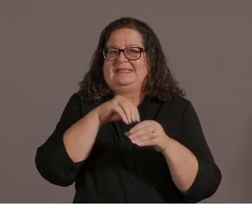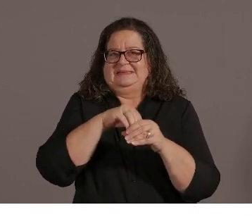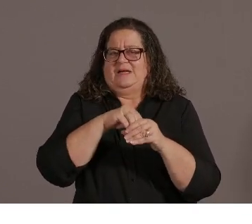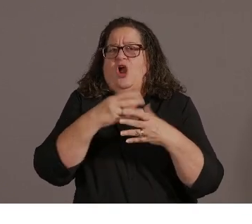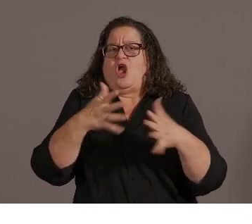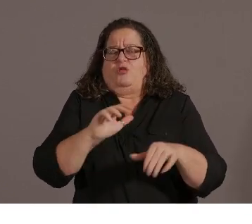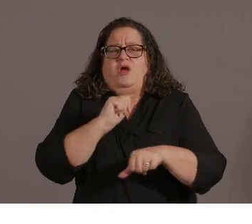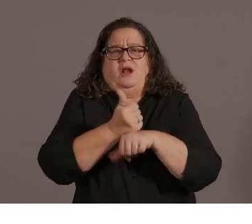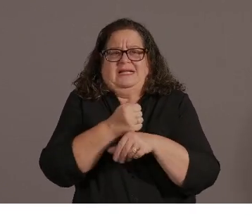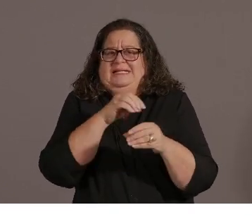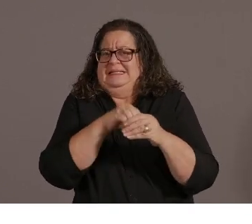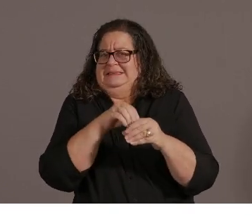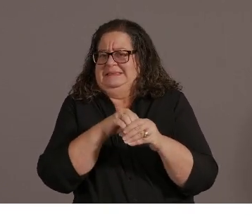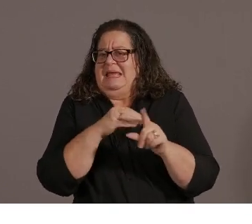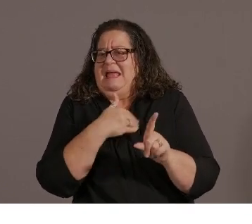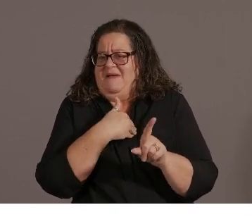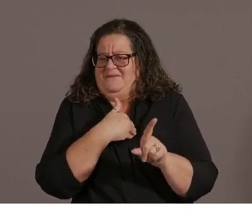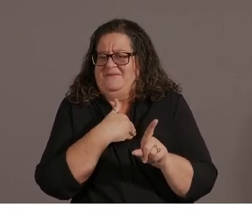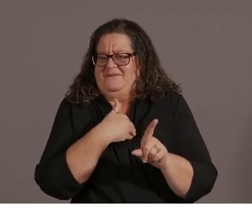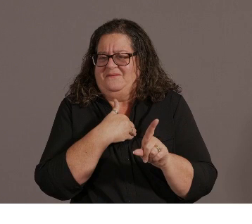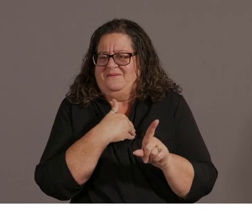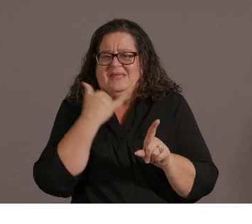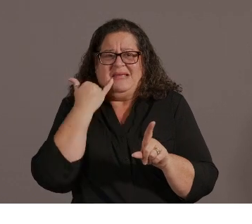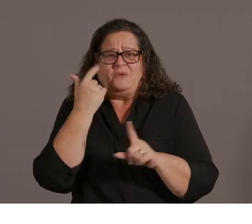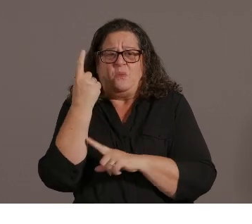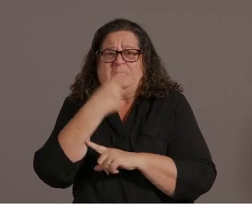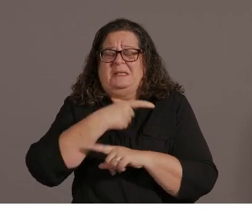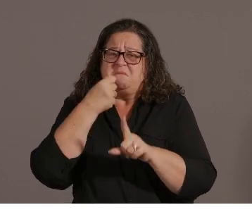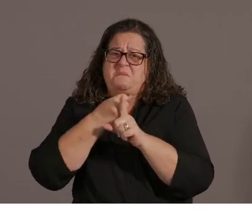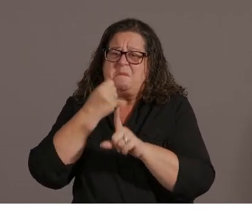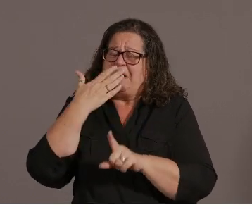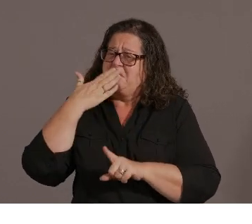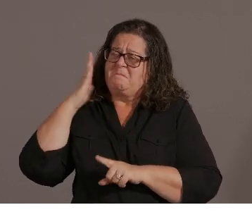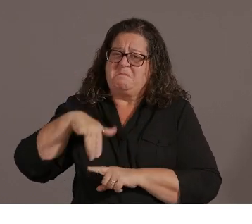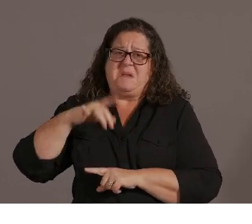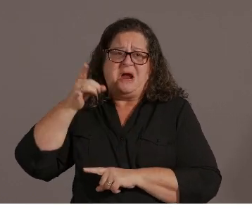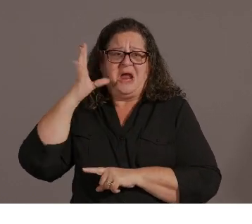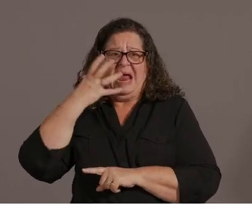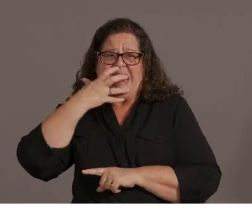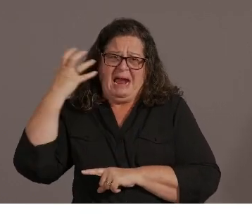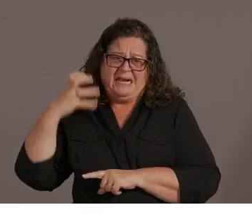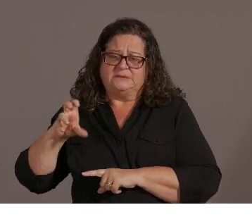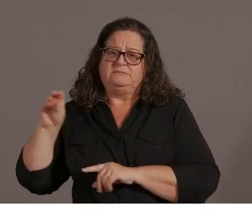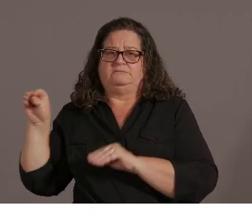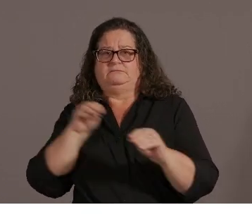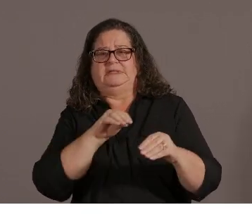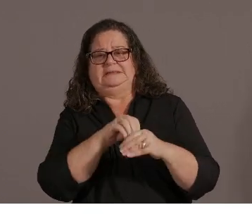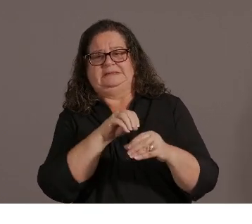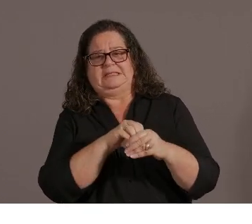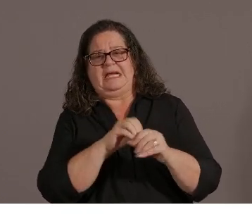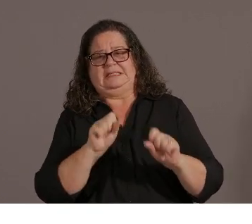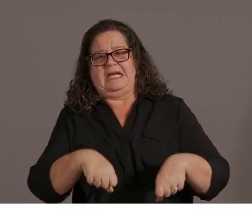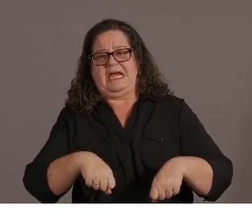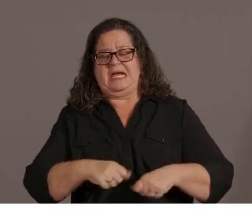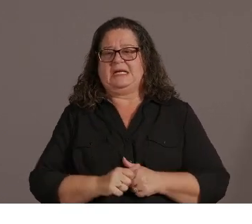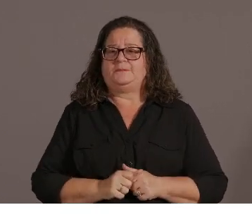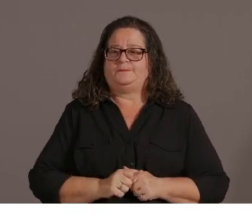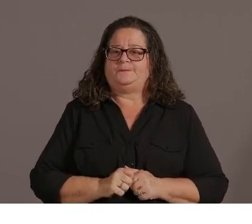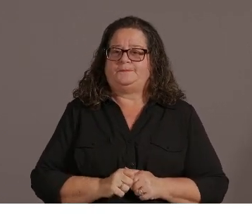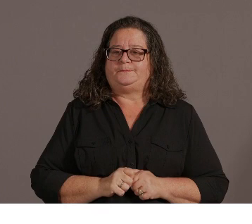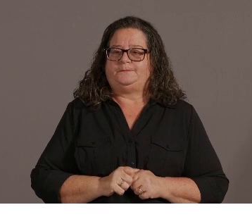them indoors because the weather was too hot, that would be something that we would consider.